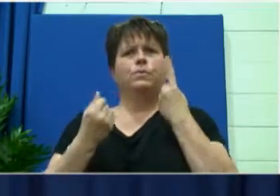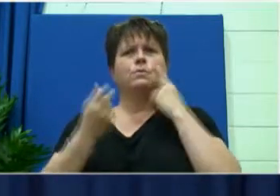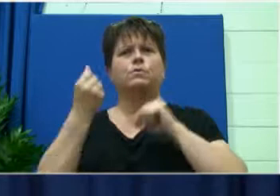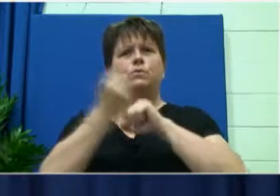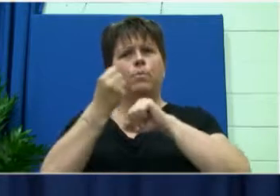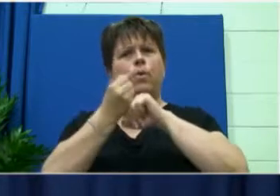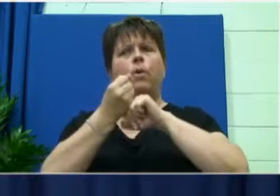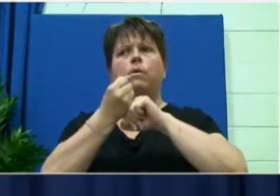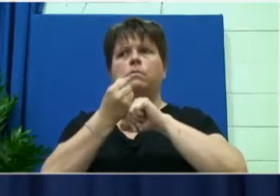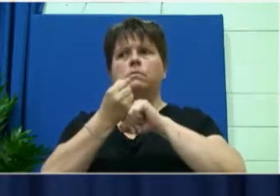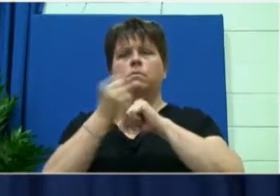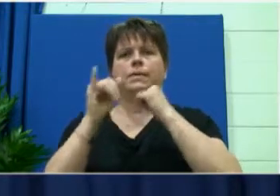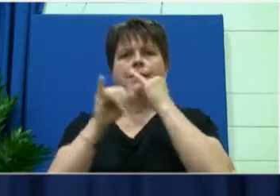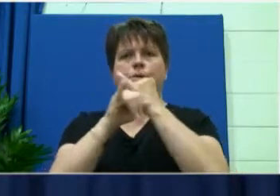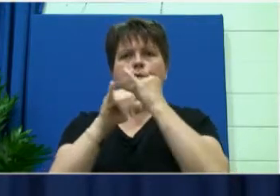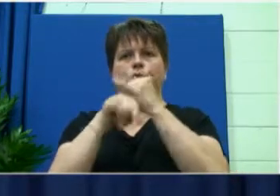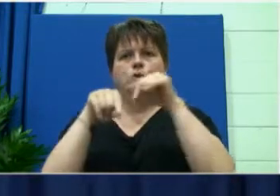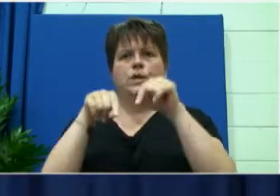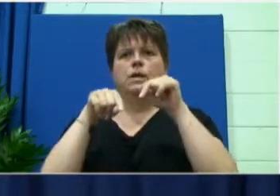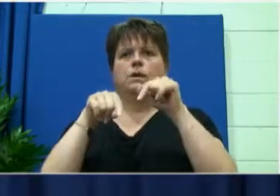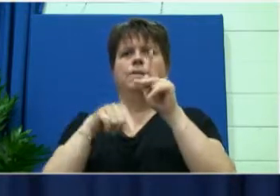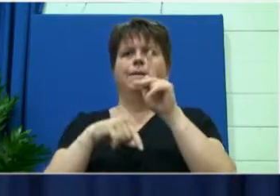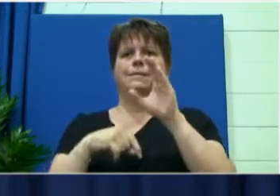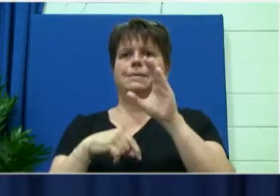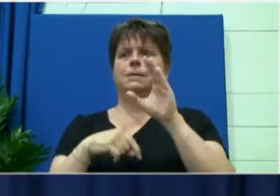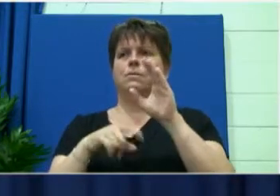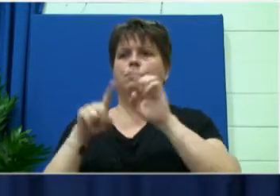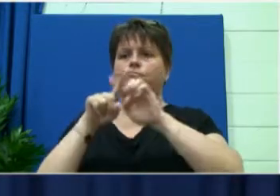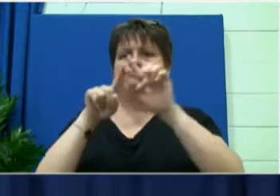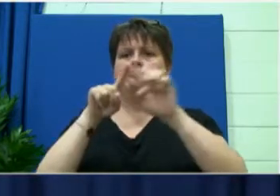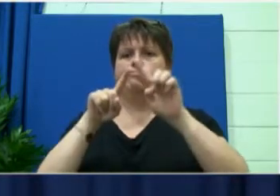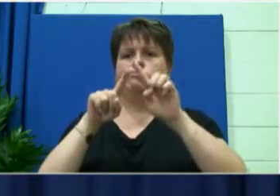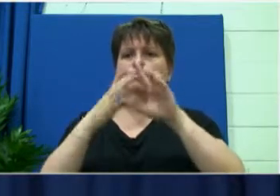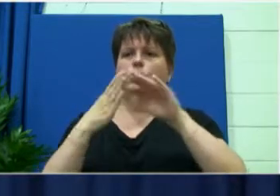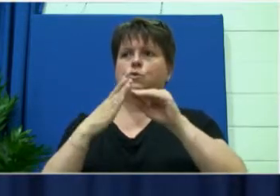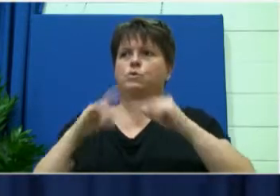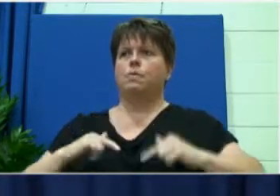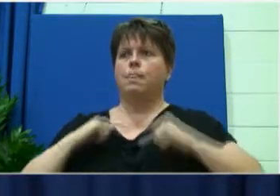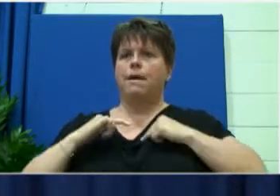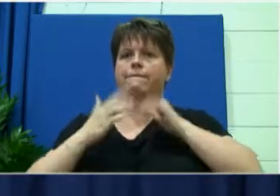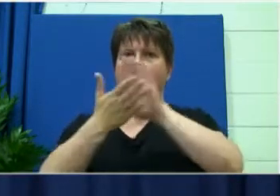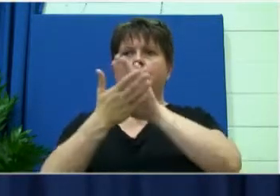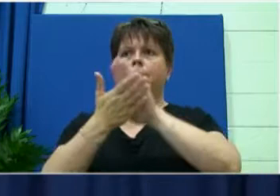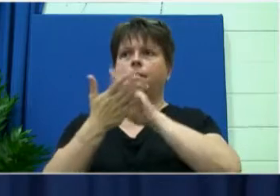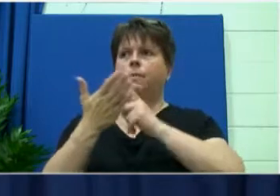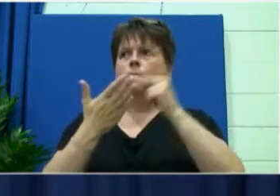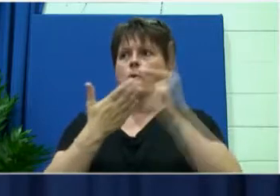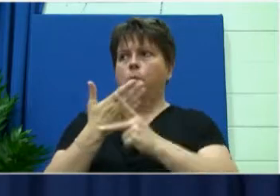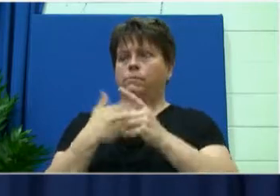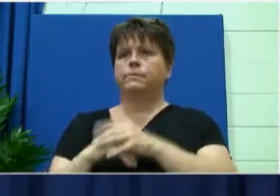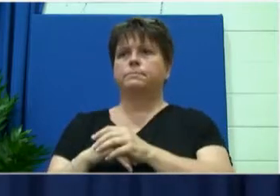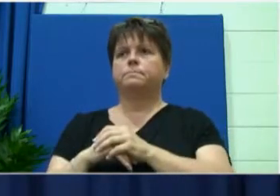support the institution through our various student life as well as academic programs.